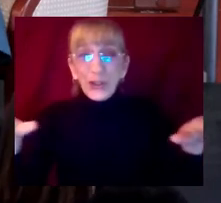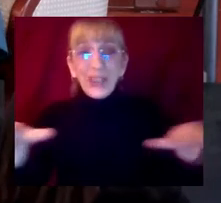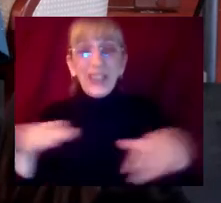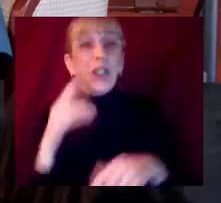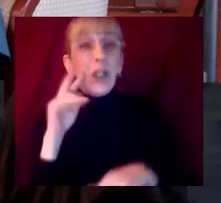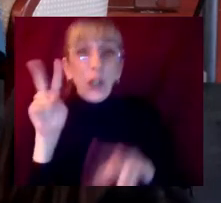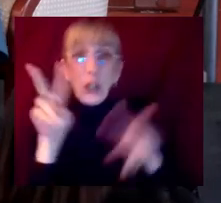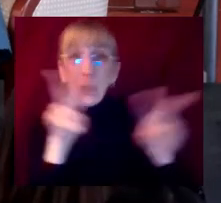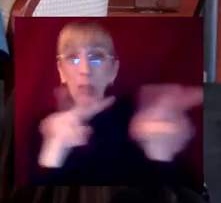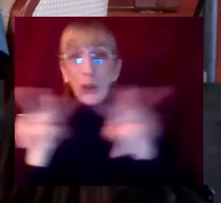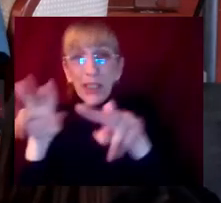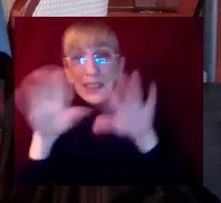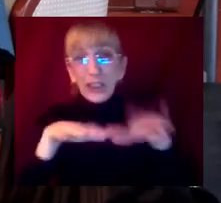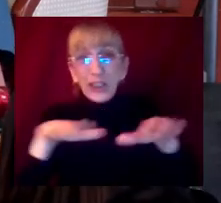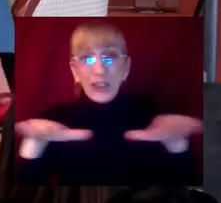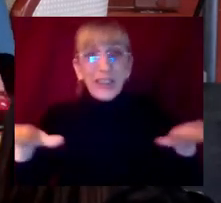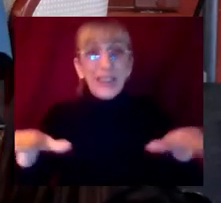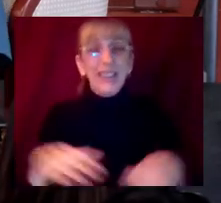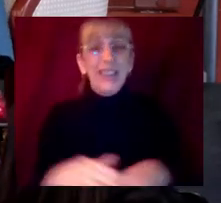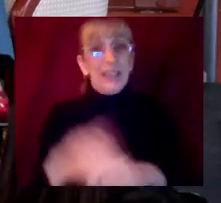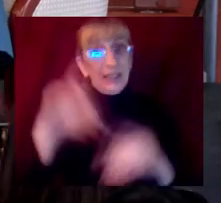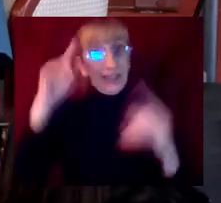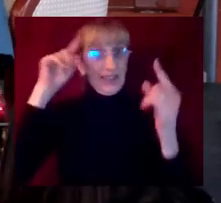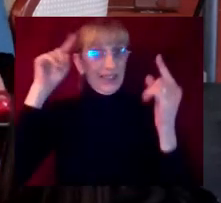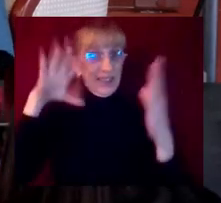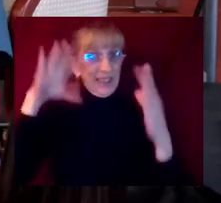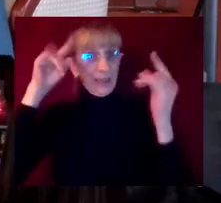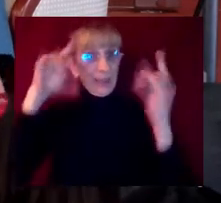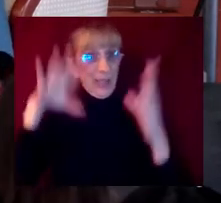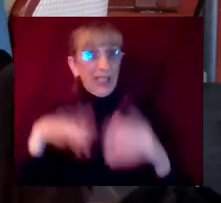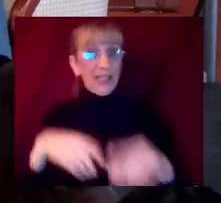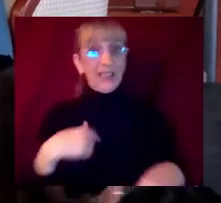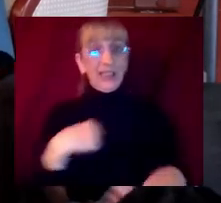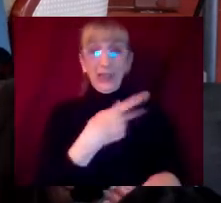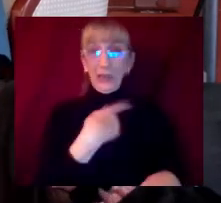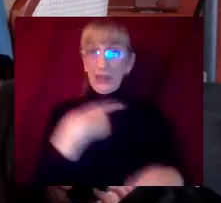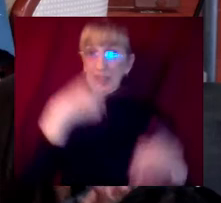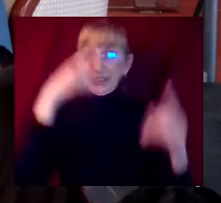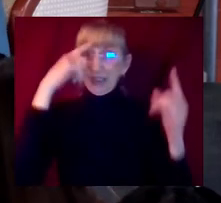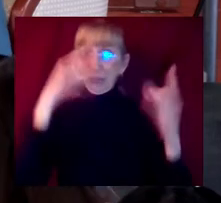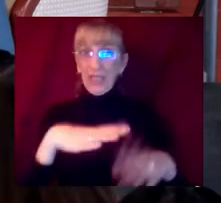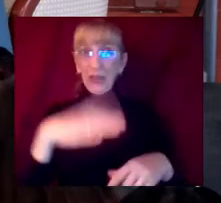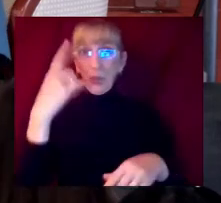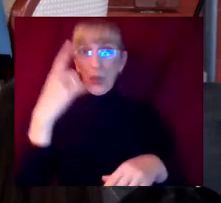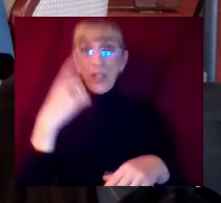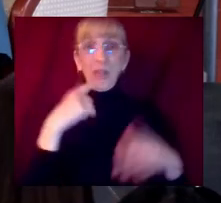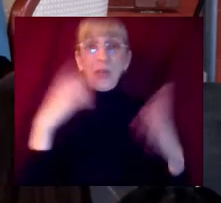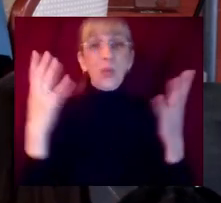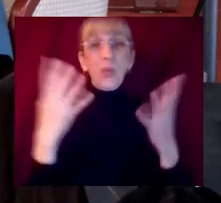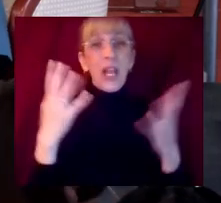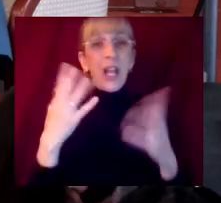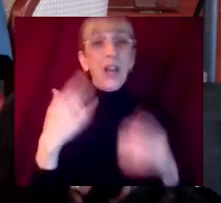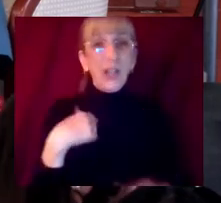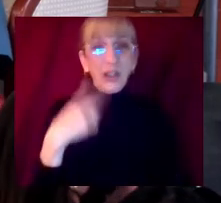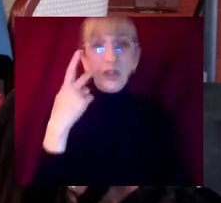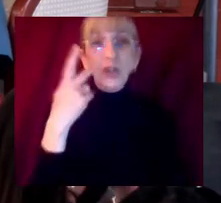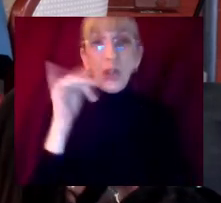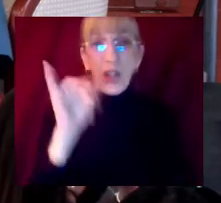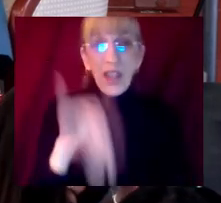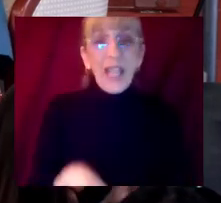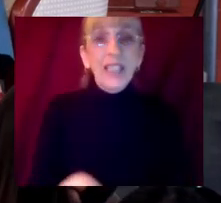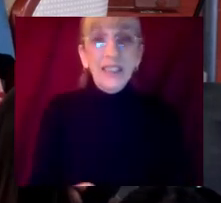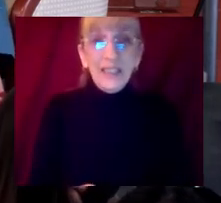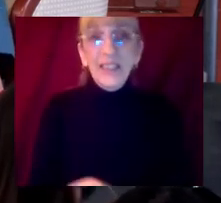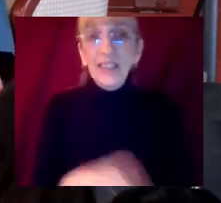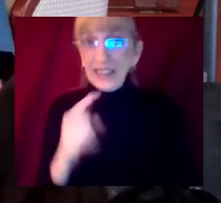at them. Anticipating. We got one on the way here. Oh, great. Oh, I already saw that. That was Jack, you said? Yeah,